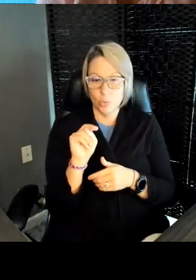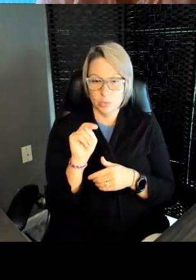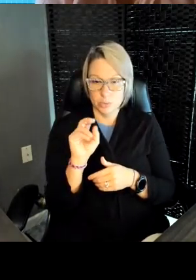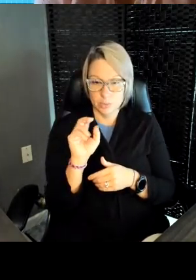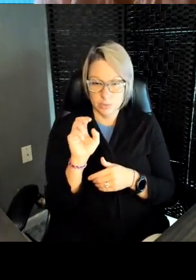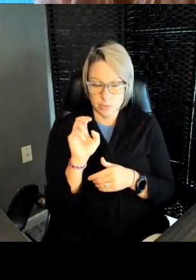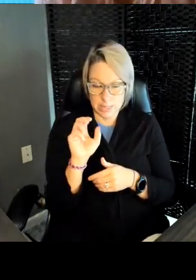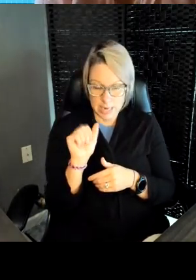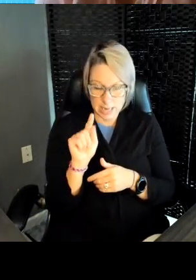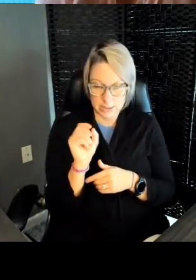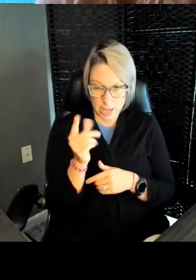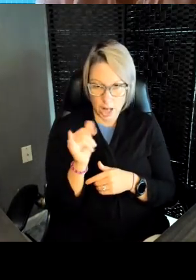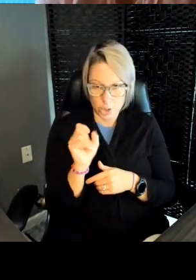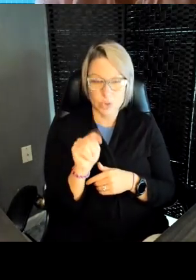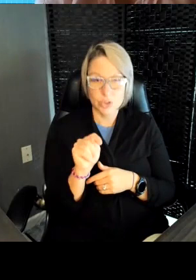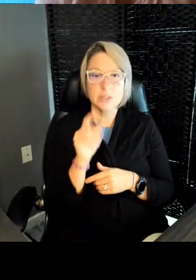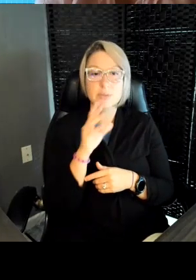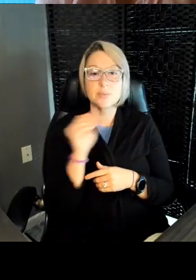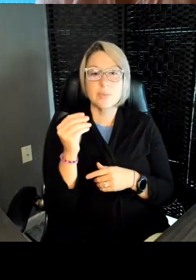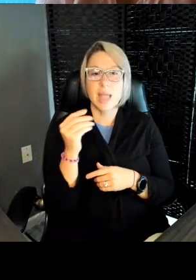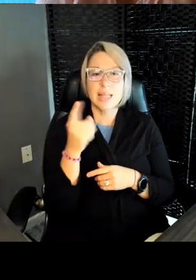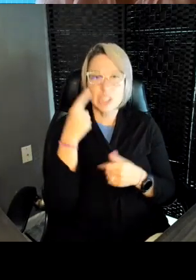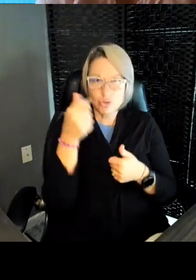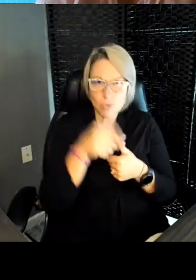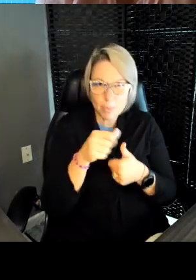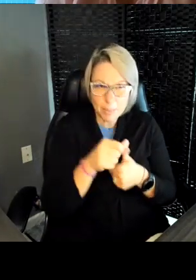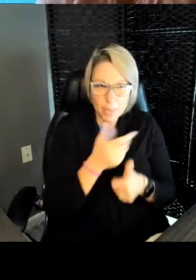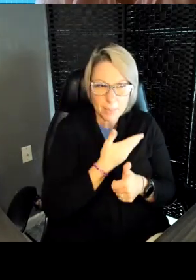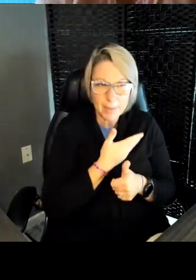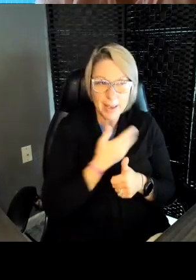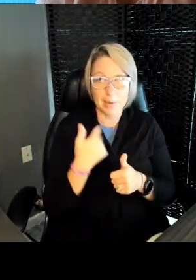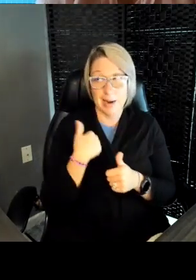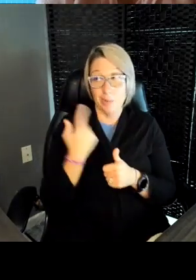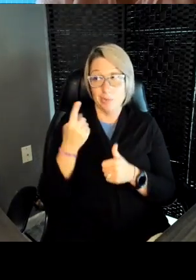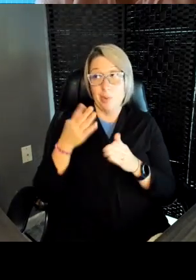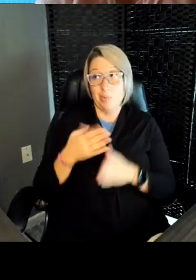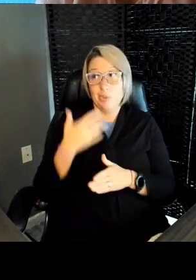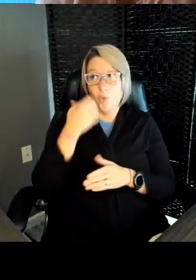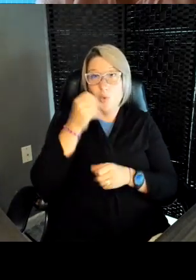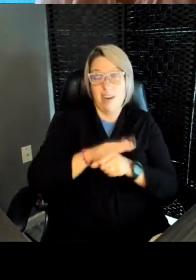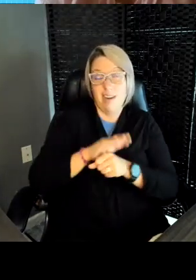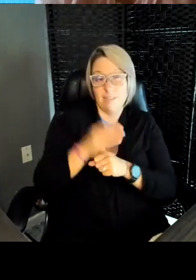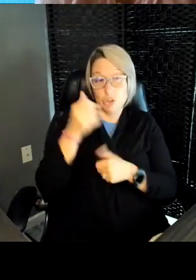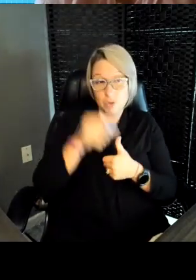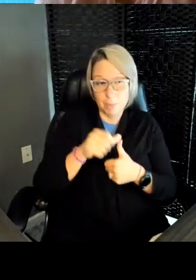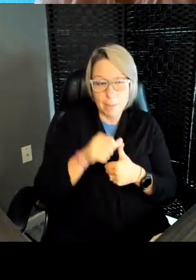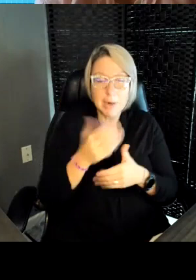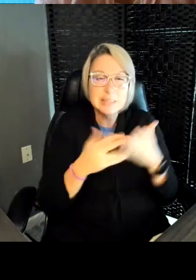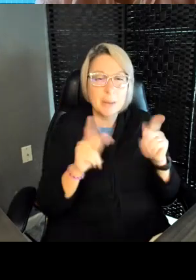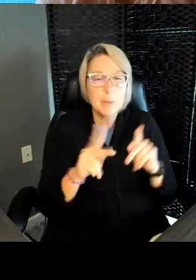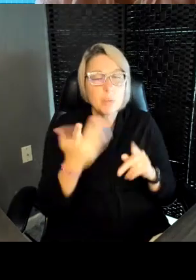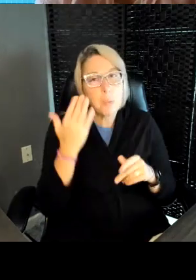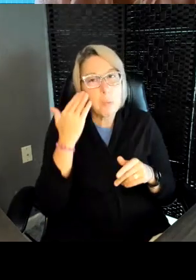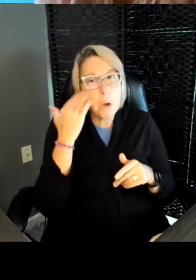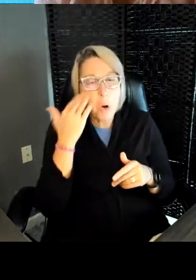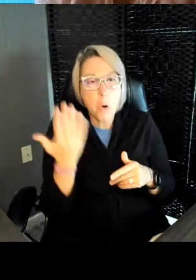that baby? And I probably was one of the few people in the audience old enough to remember it. Some people just know about it. And what we learned is that baby